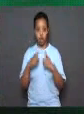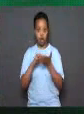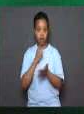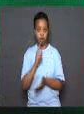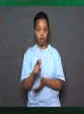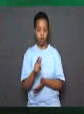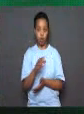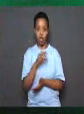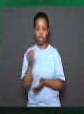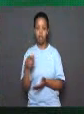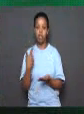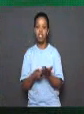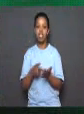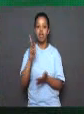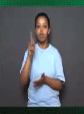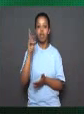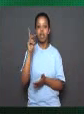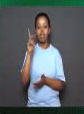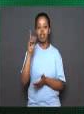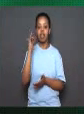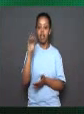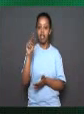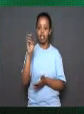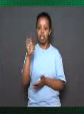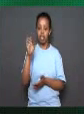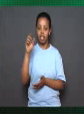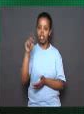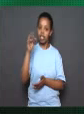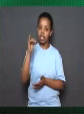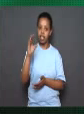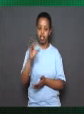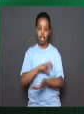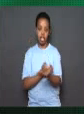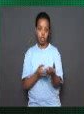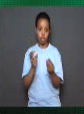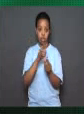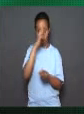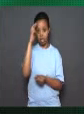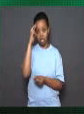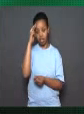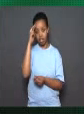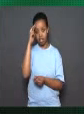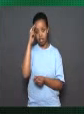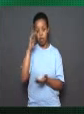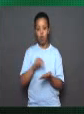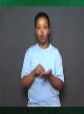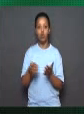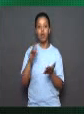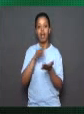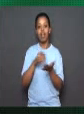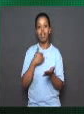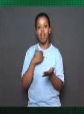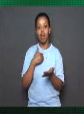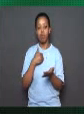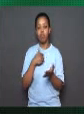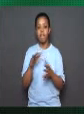kinetic energy also means that the particles within a molecule will